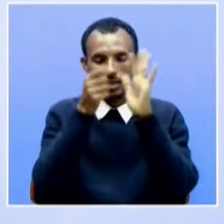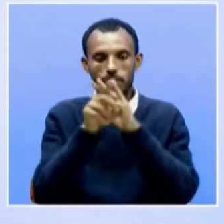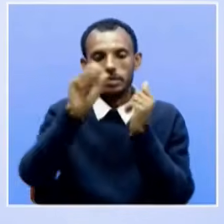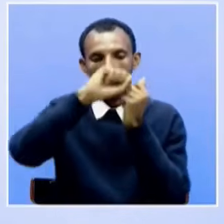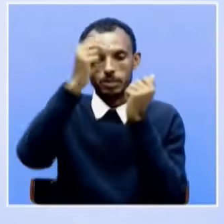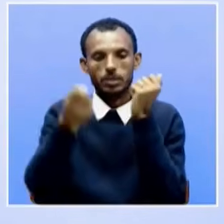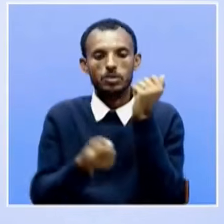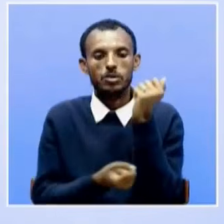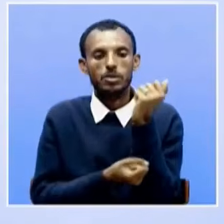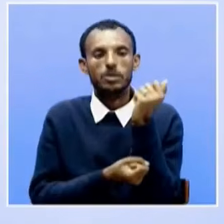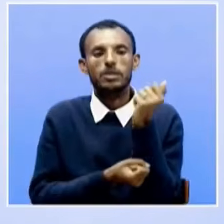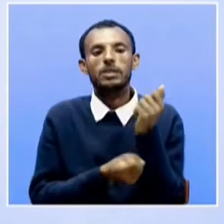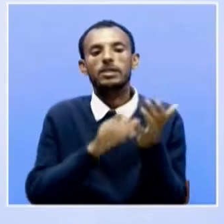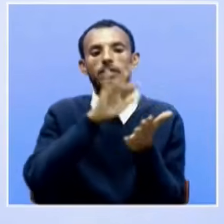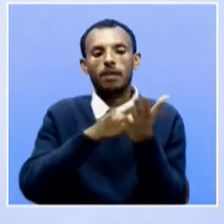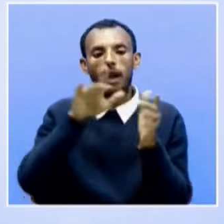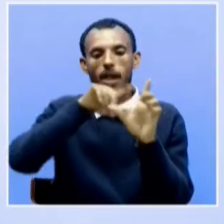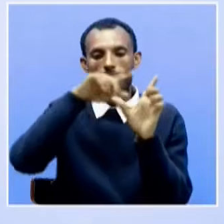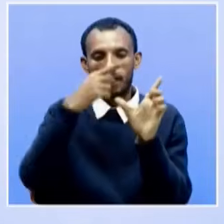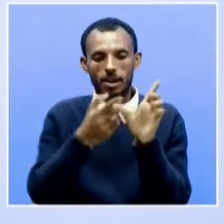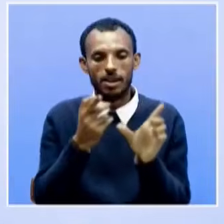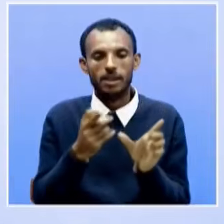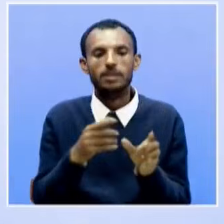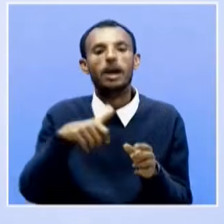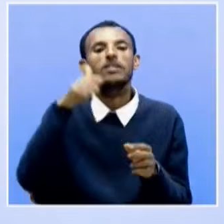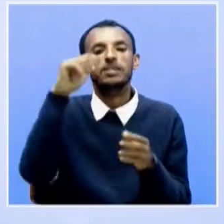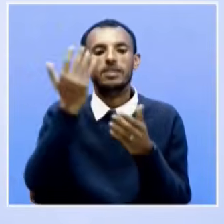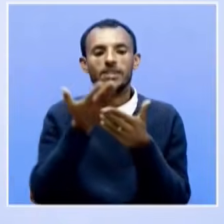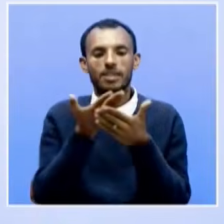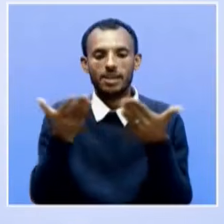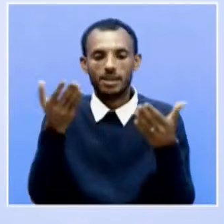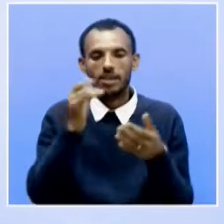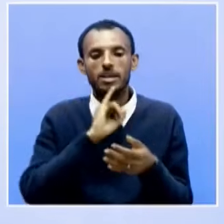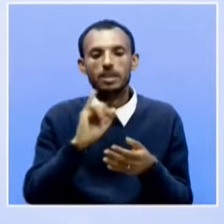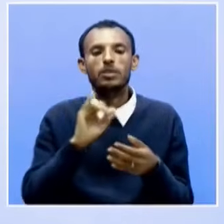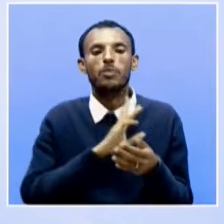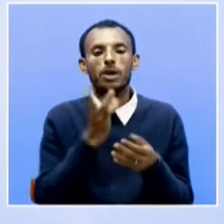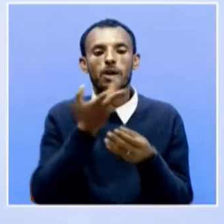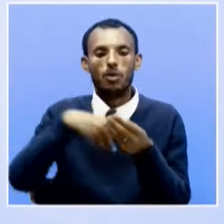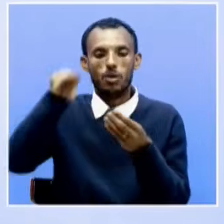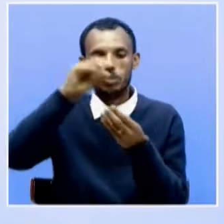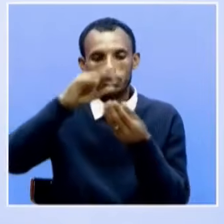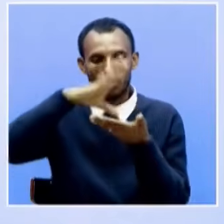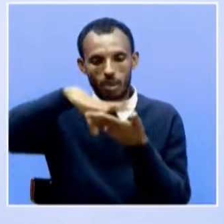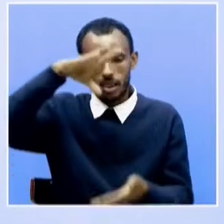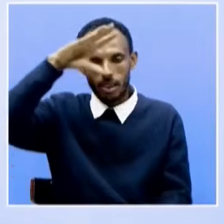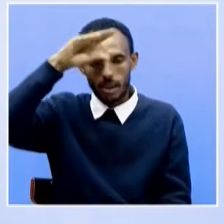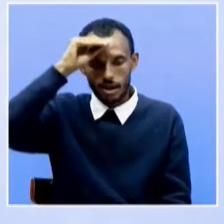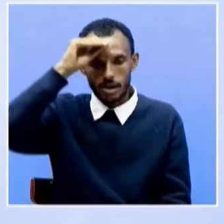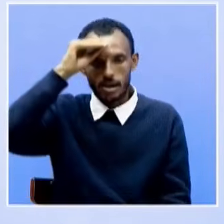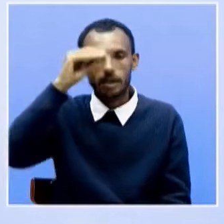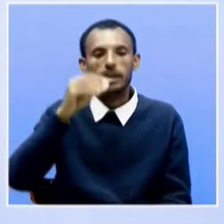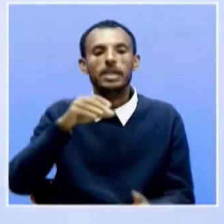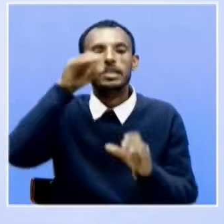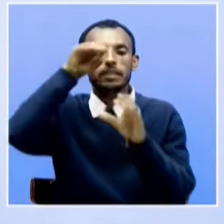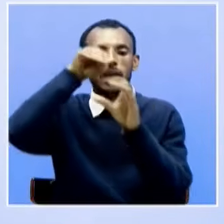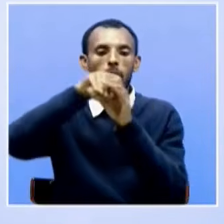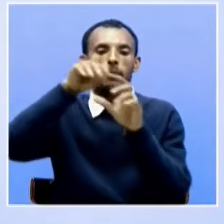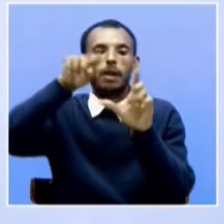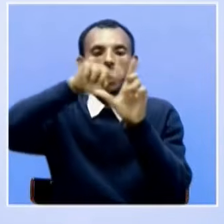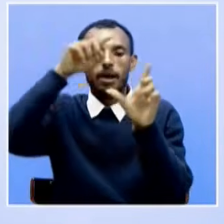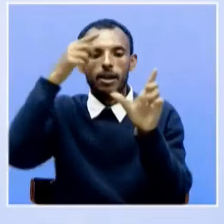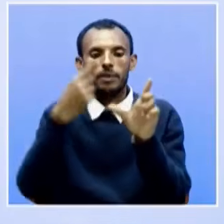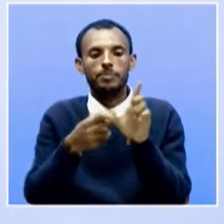regarding central angle. The other thing is we have also seen inscribed angle,